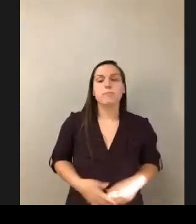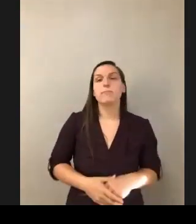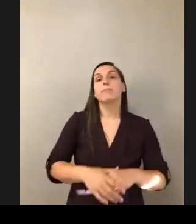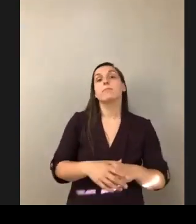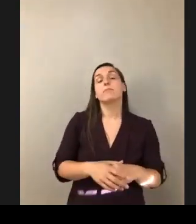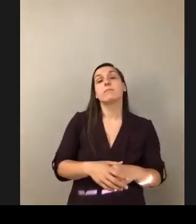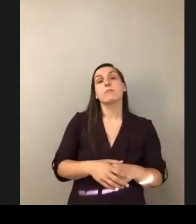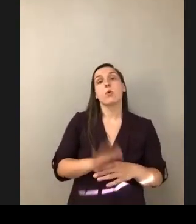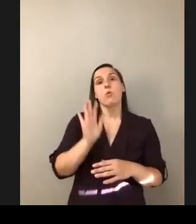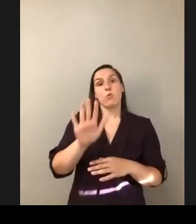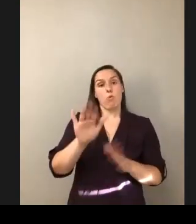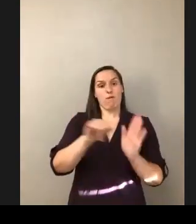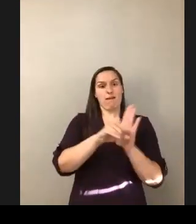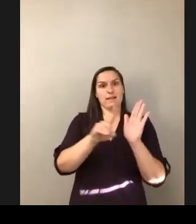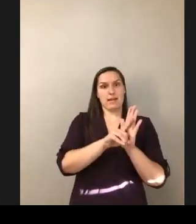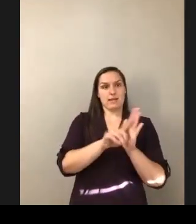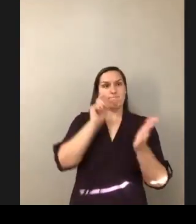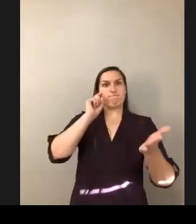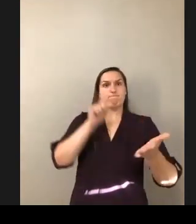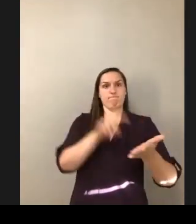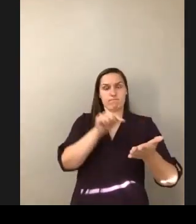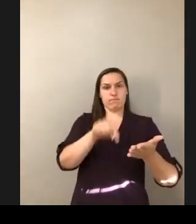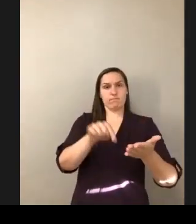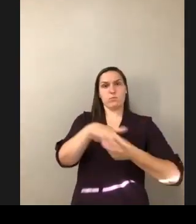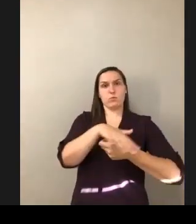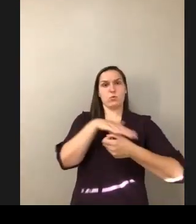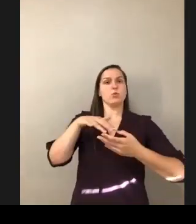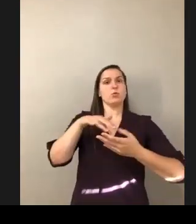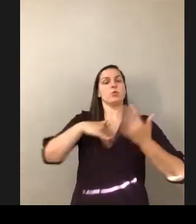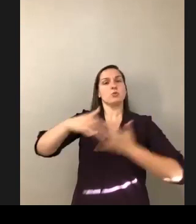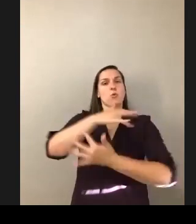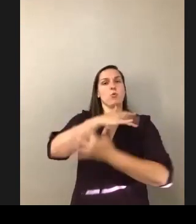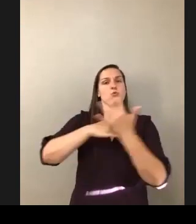own identity and social location, what are your